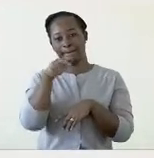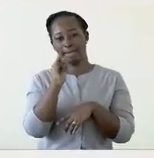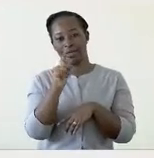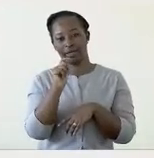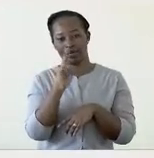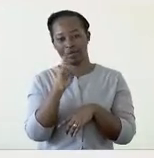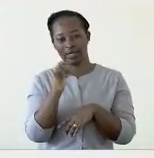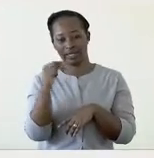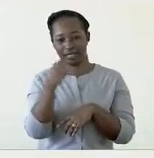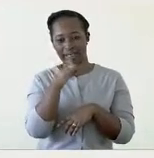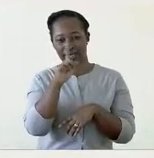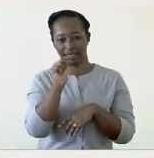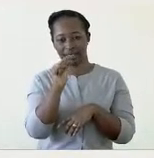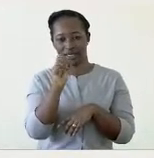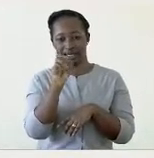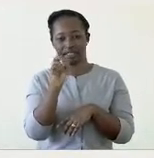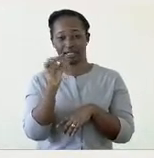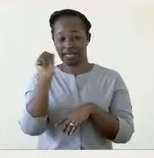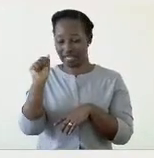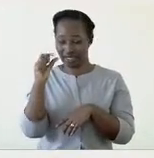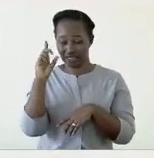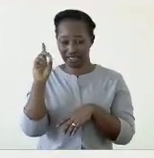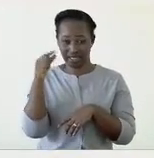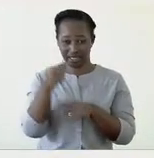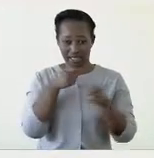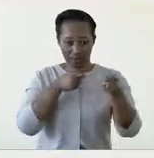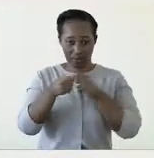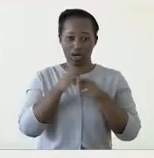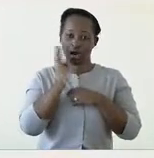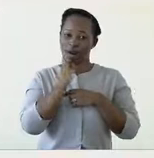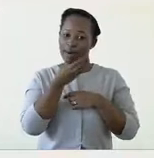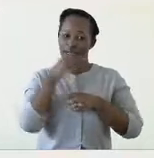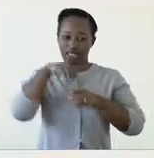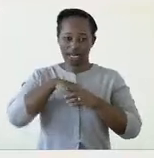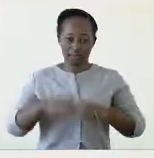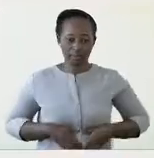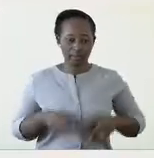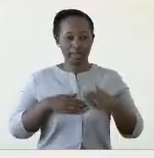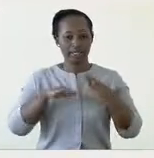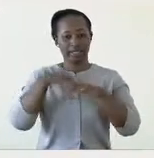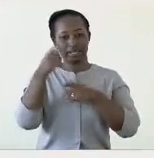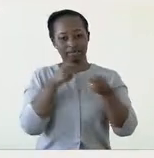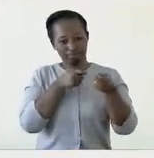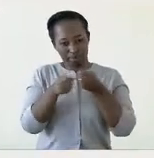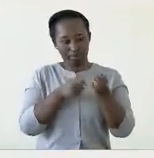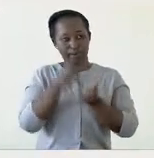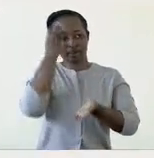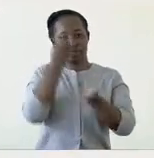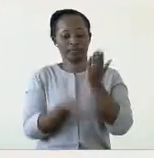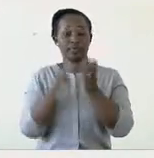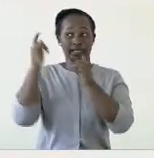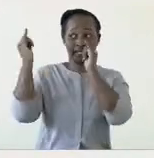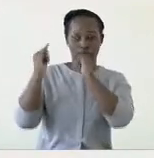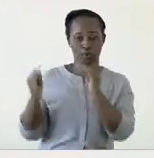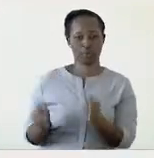the brain. ADH, the amount of water absorbed in the kidney, is going to be summarized in the diagram quickly. This is a